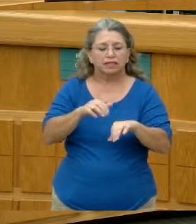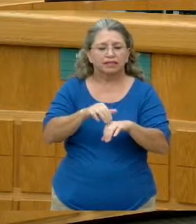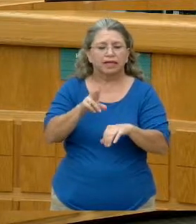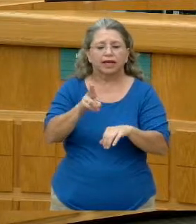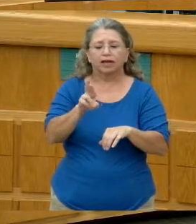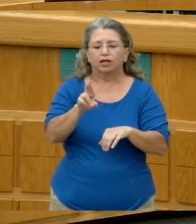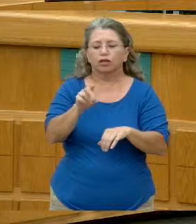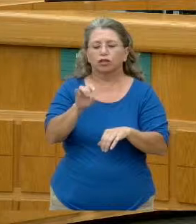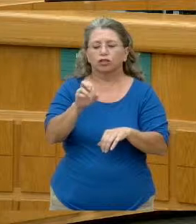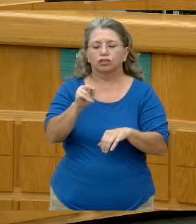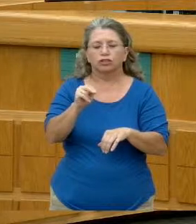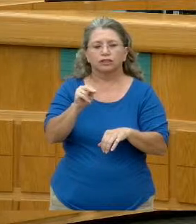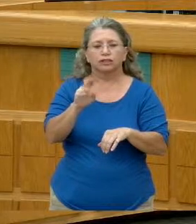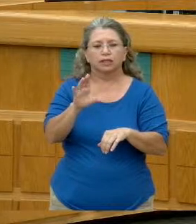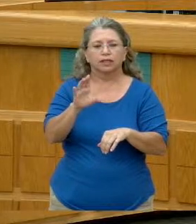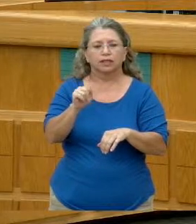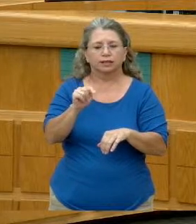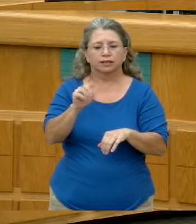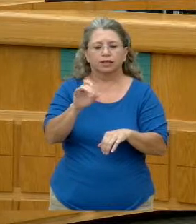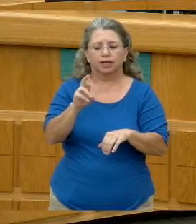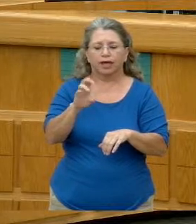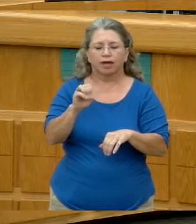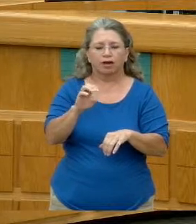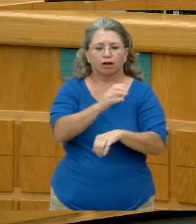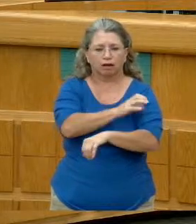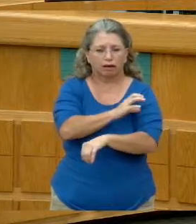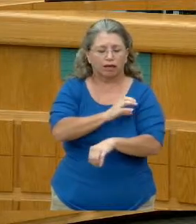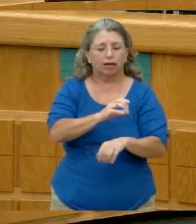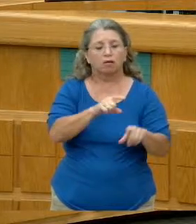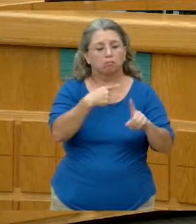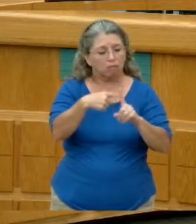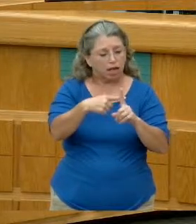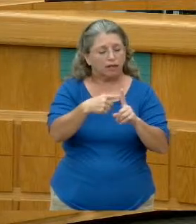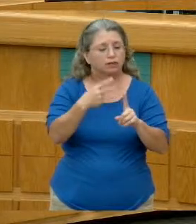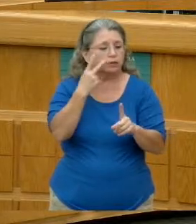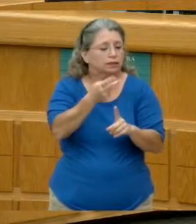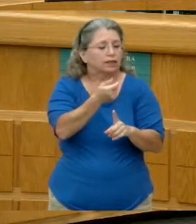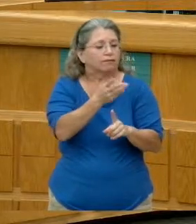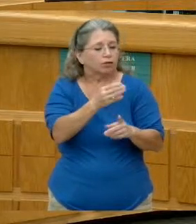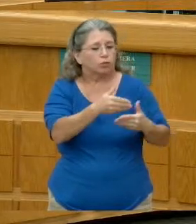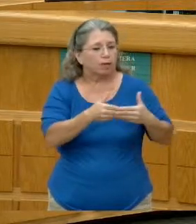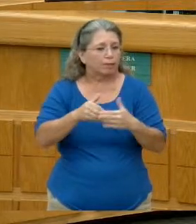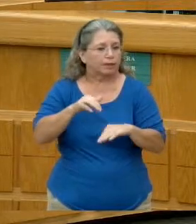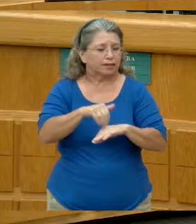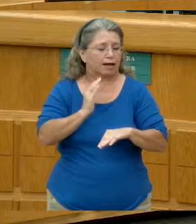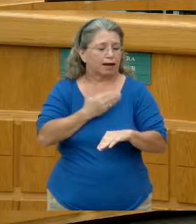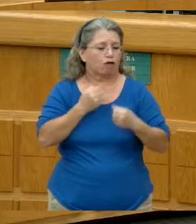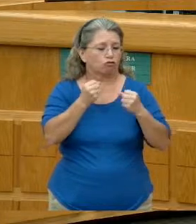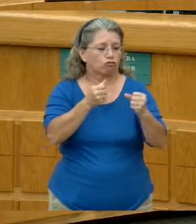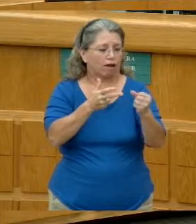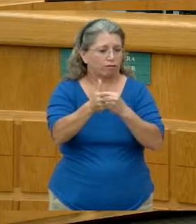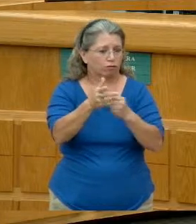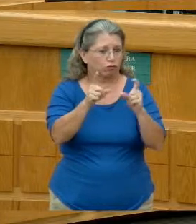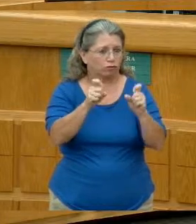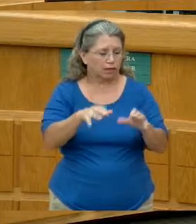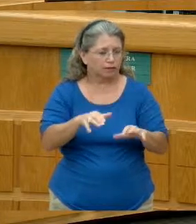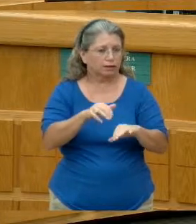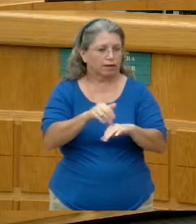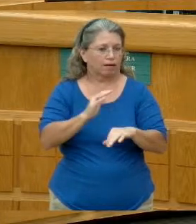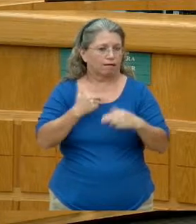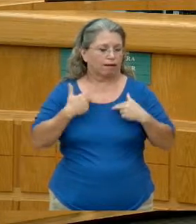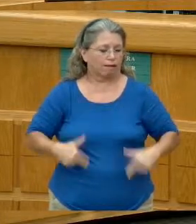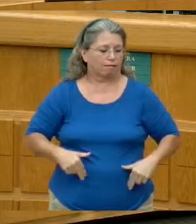we even see some of these babies coming through our drive-thru at the health district. ¿Quién realiza la prueba COVID-19 para estos